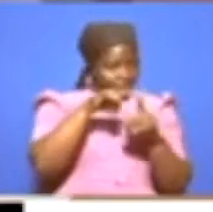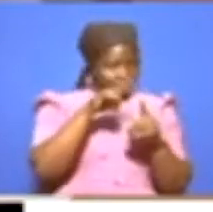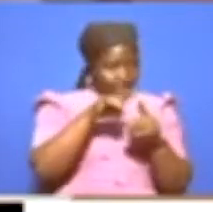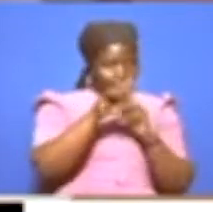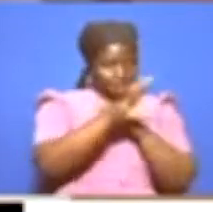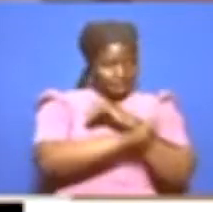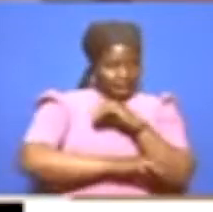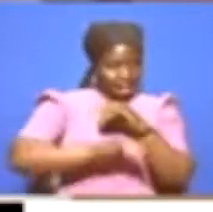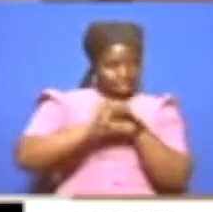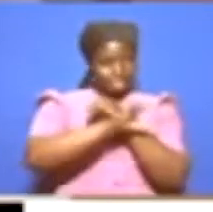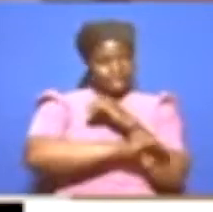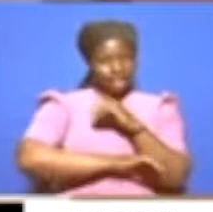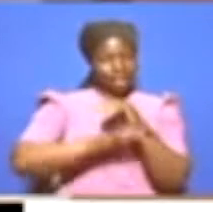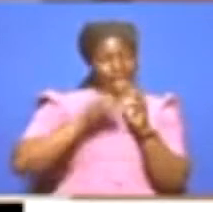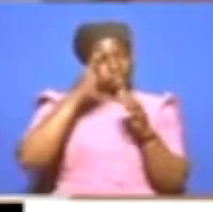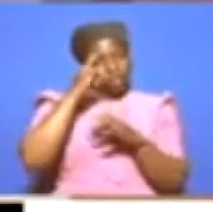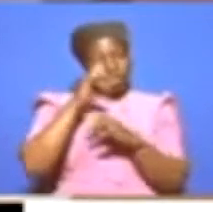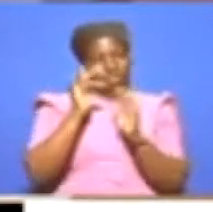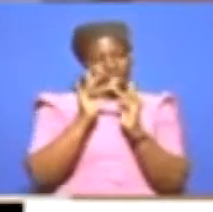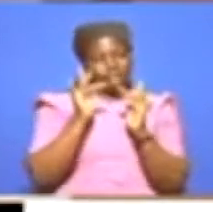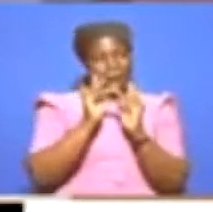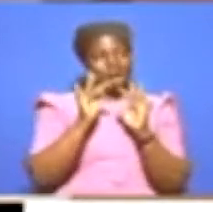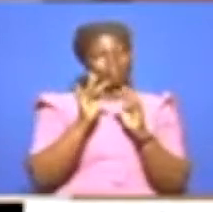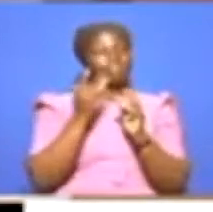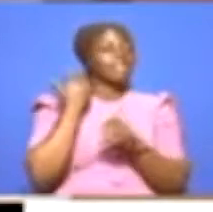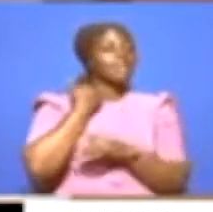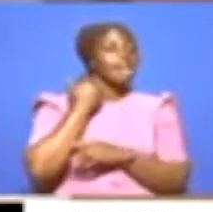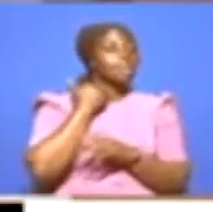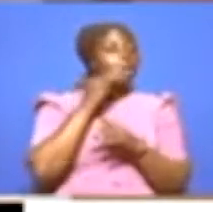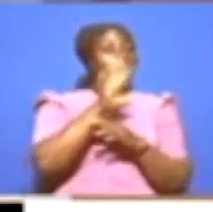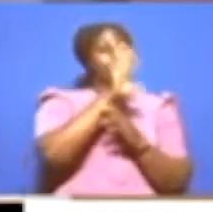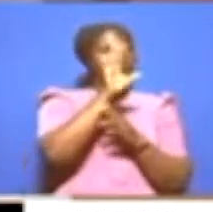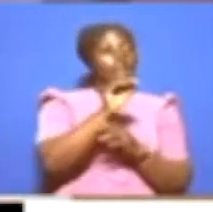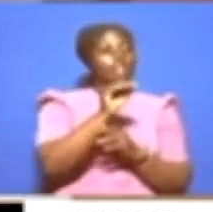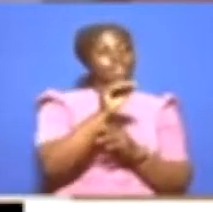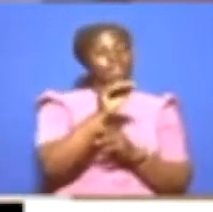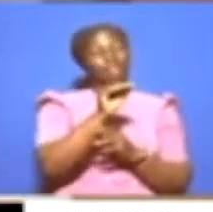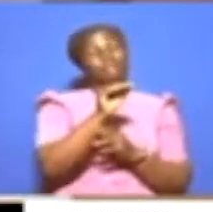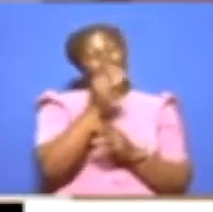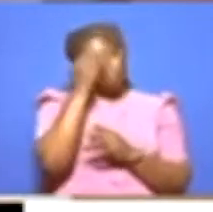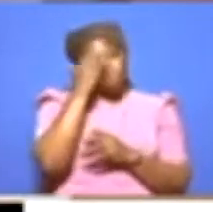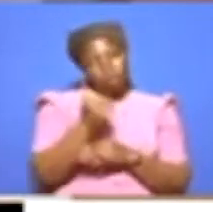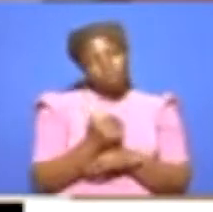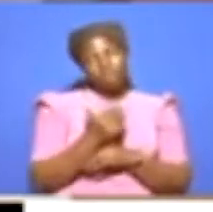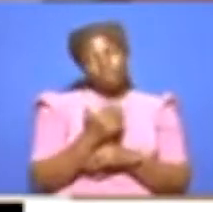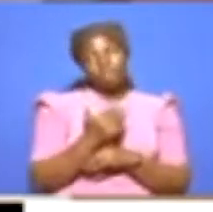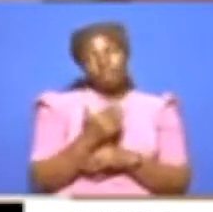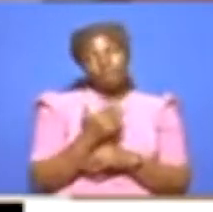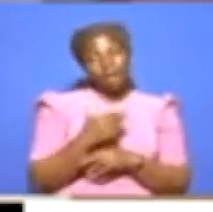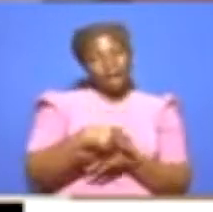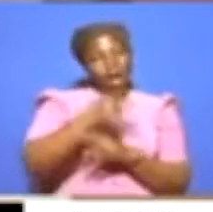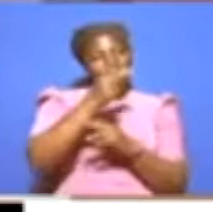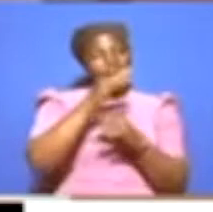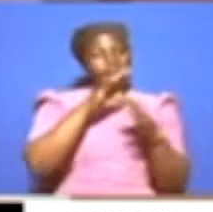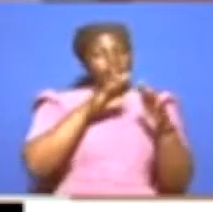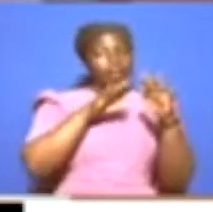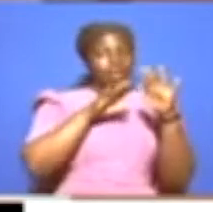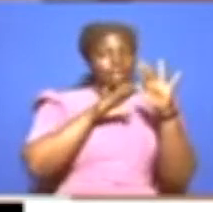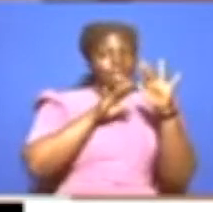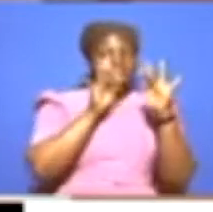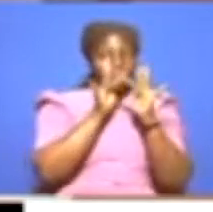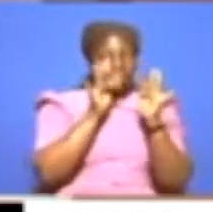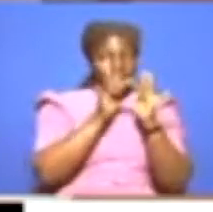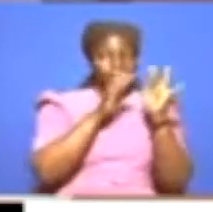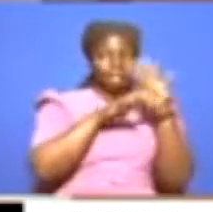in Africa because of high internet penetration. And to help us understand more about this,